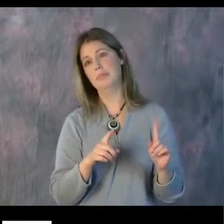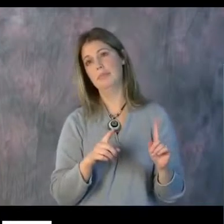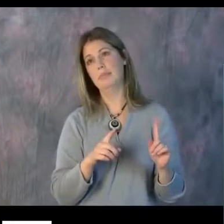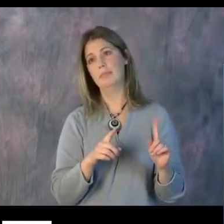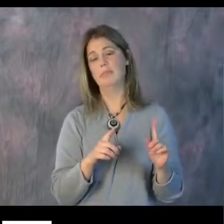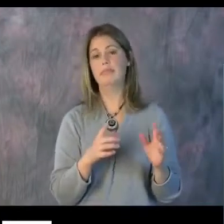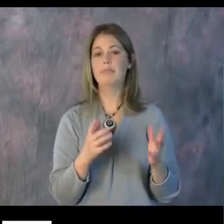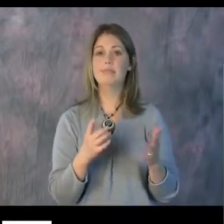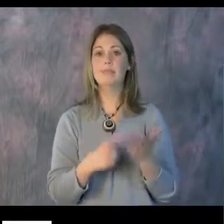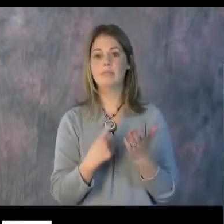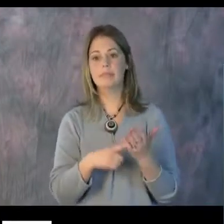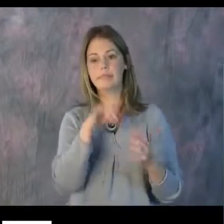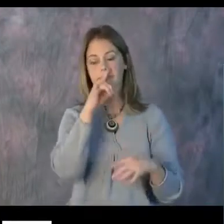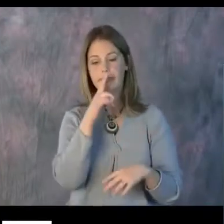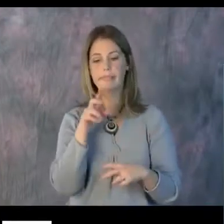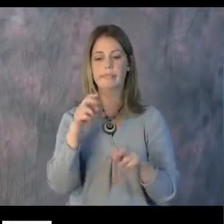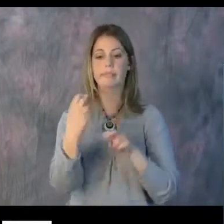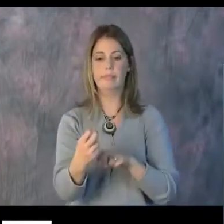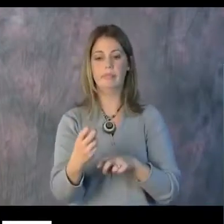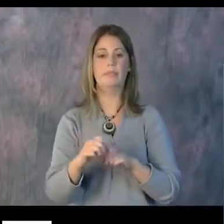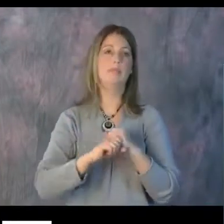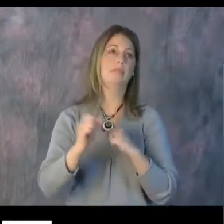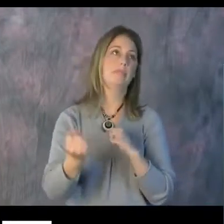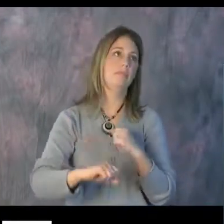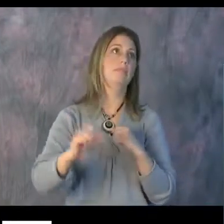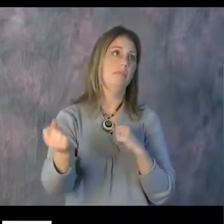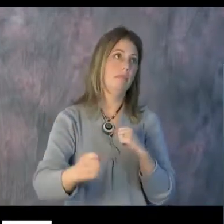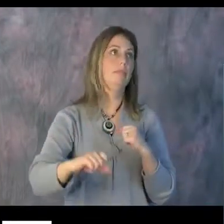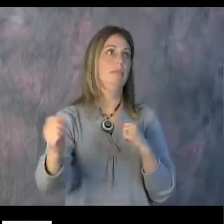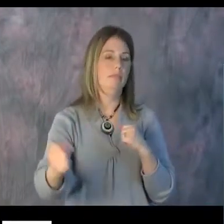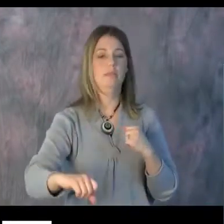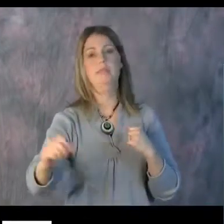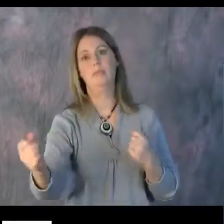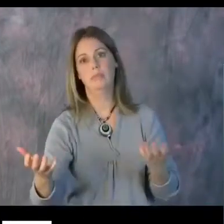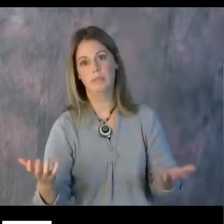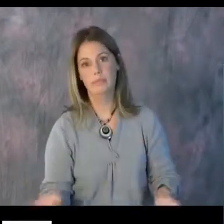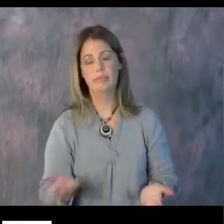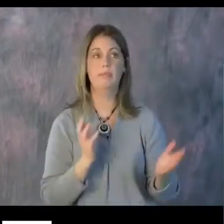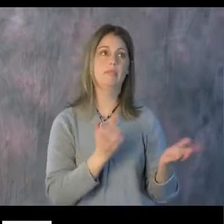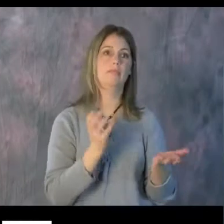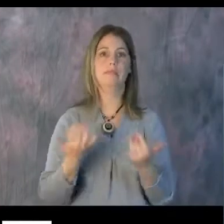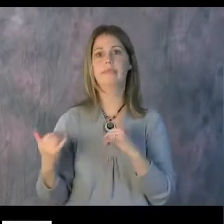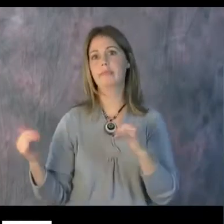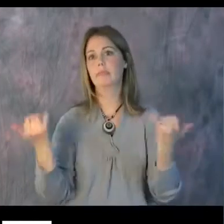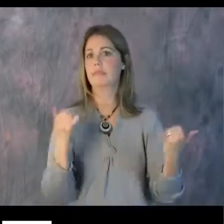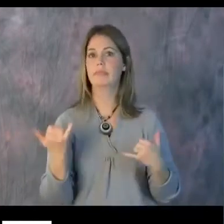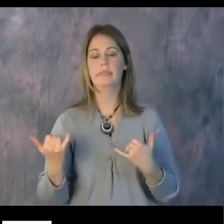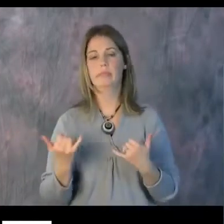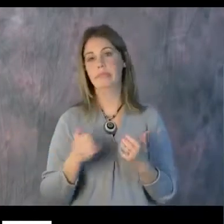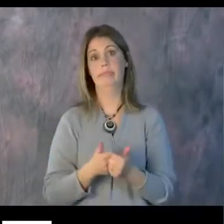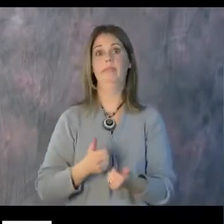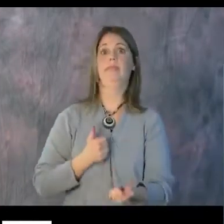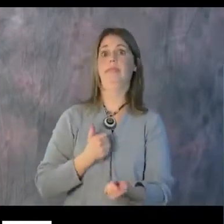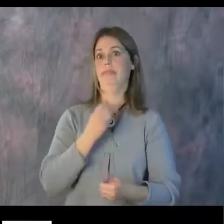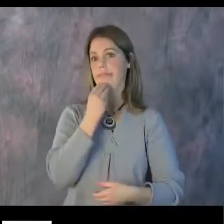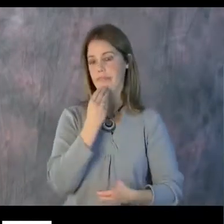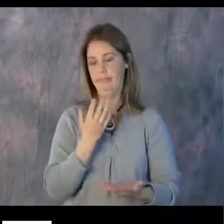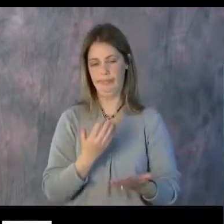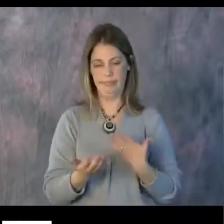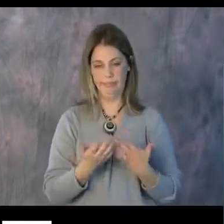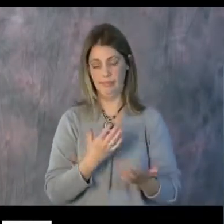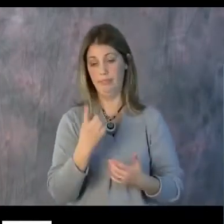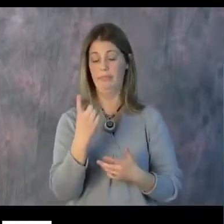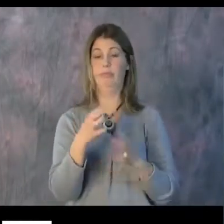It's really important for them to eat appropriate things. A lot of times kids stay at the table forever, maybe just